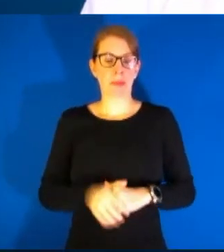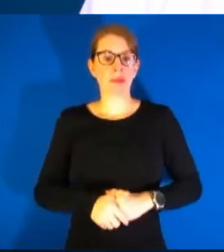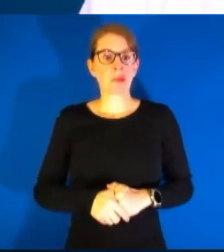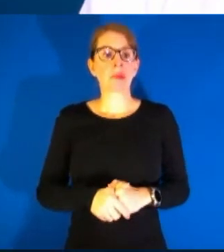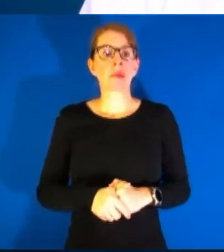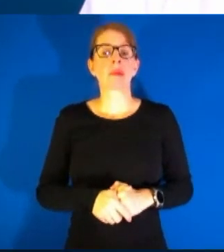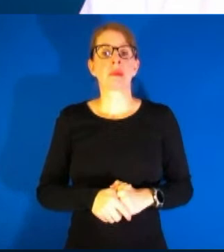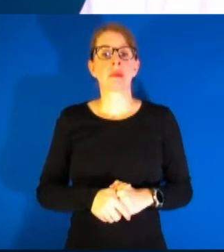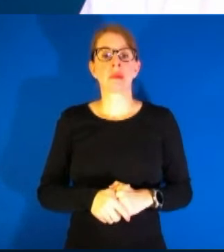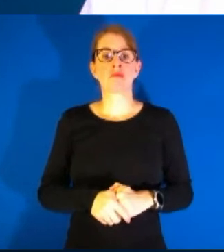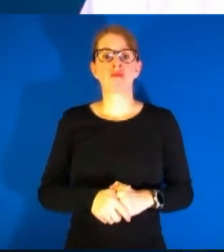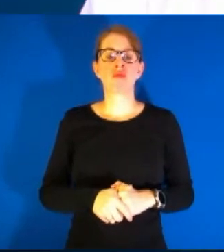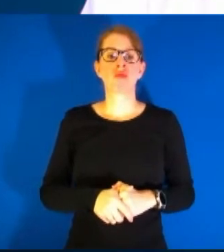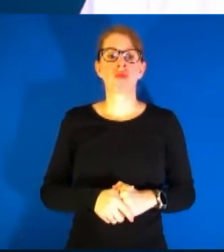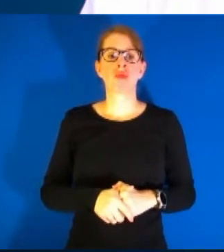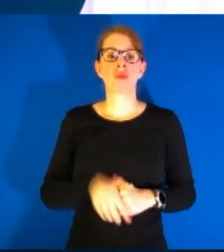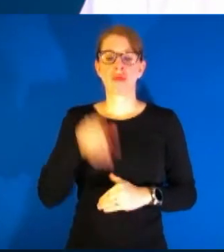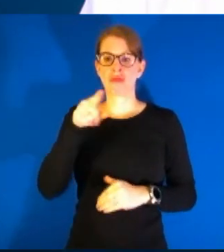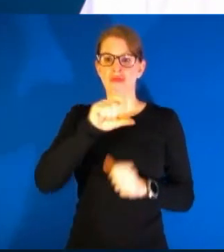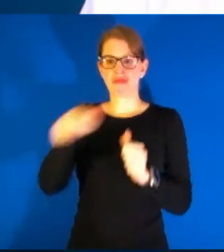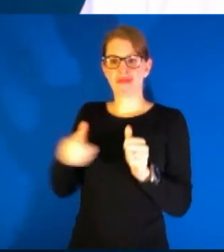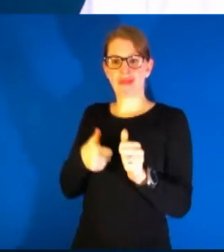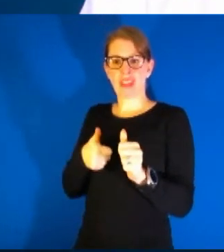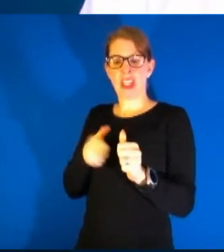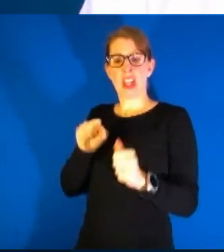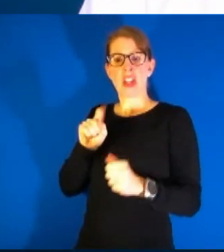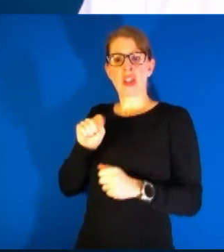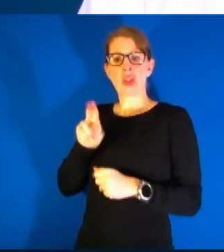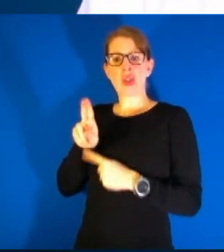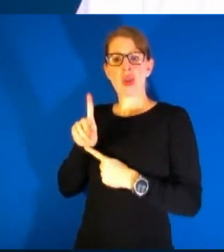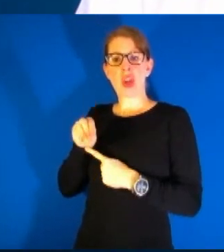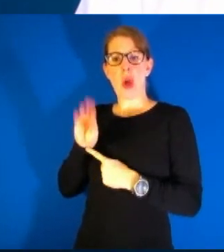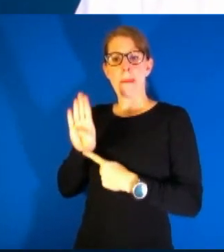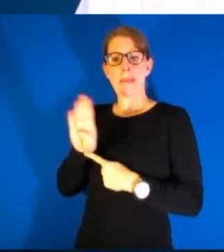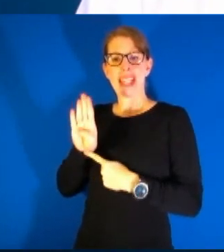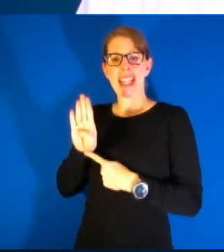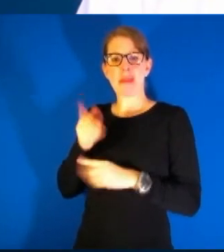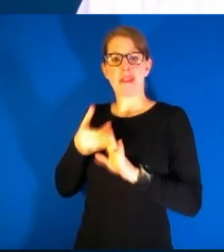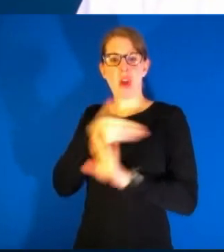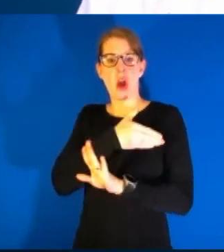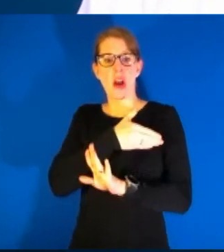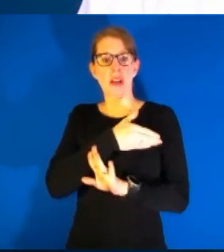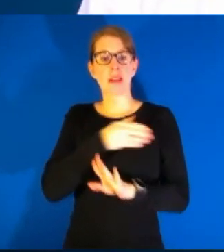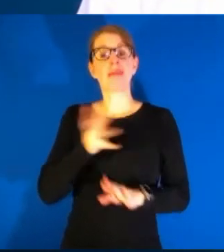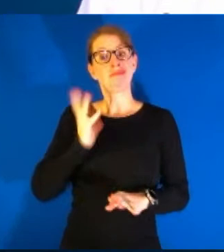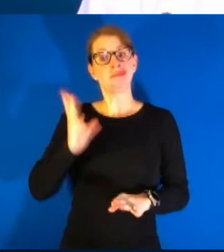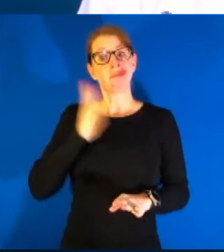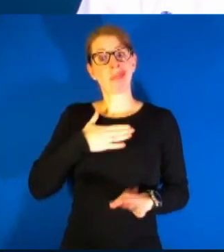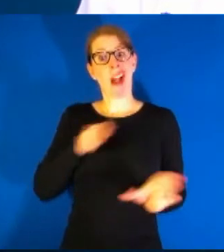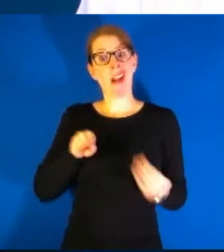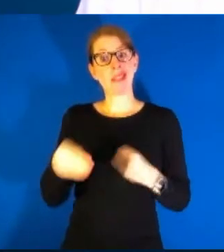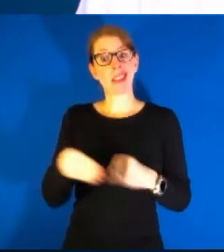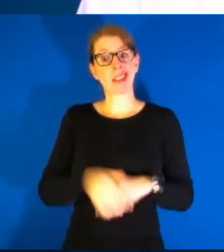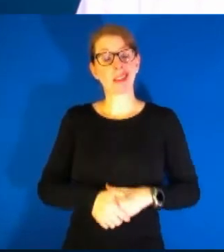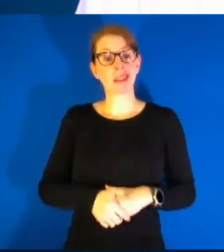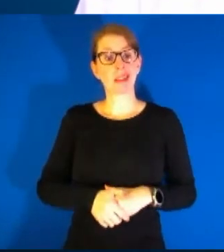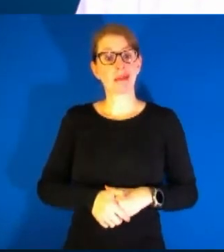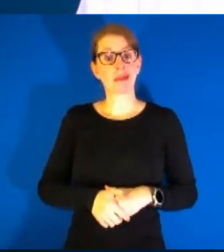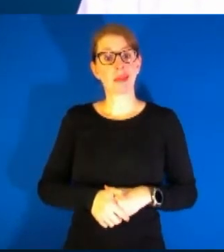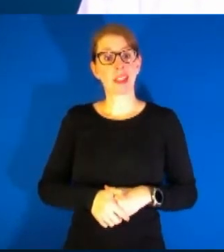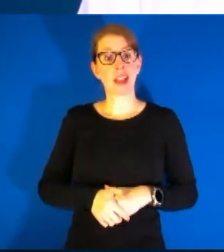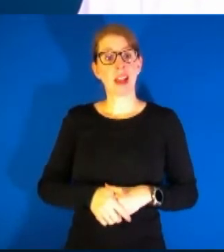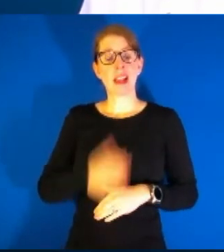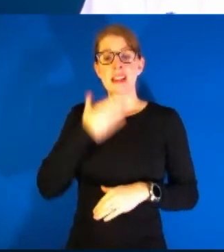been back here in Studio B before? It's kind of like a little man cave back here. Yeah, I used to use it as my office, so it's good. No, it's not bad. The only problem is the camera feels